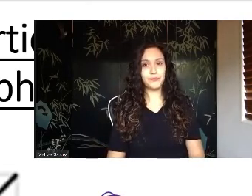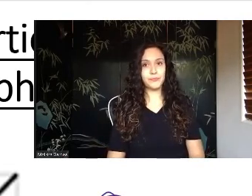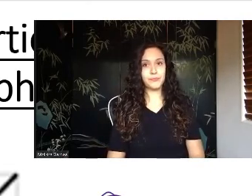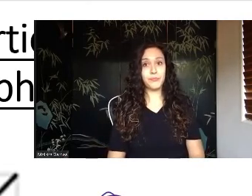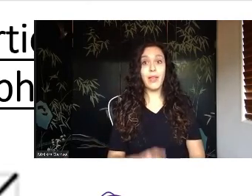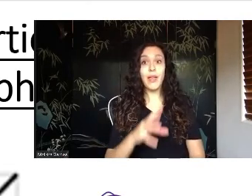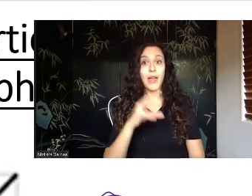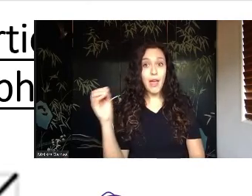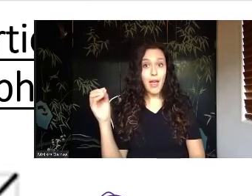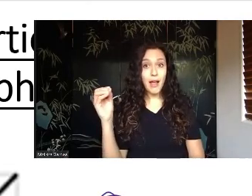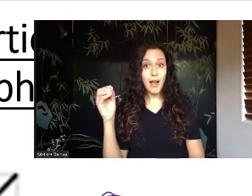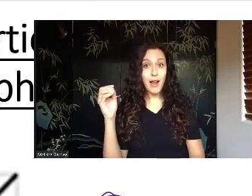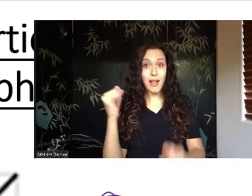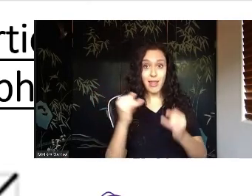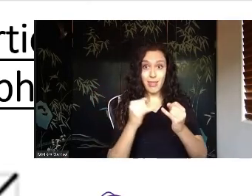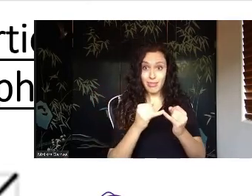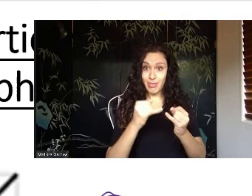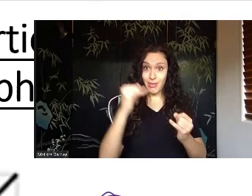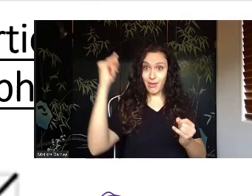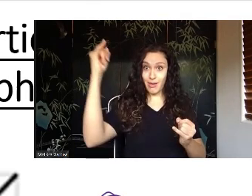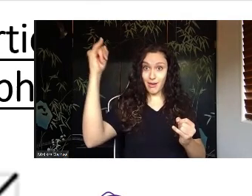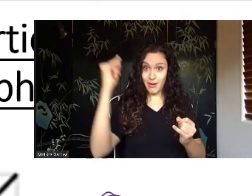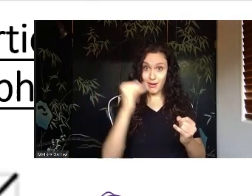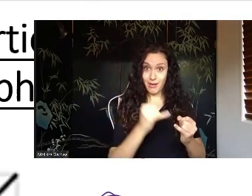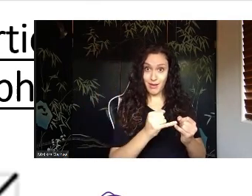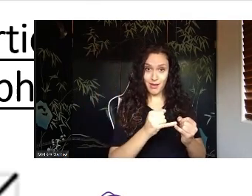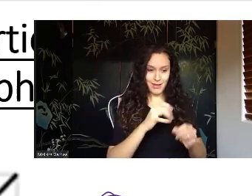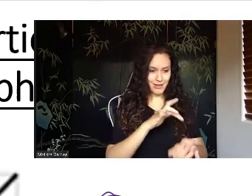And the line